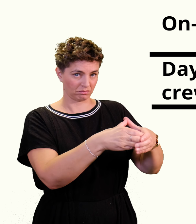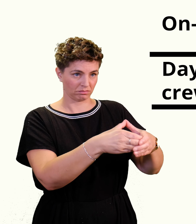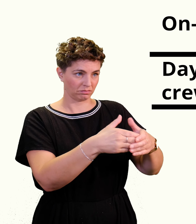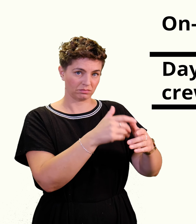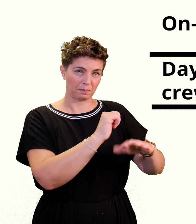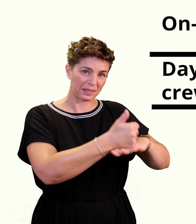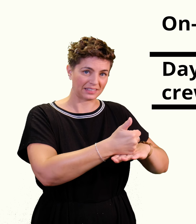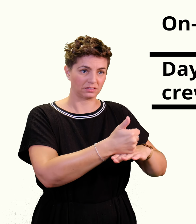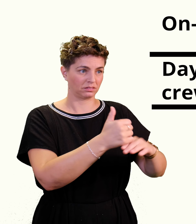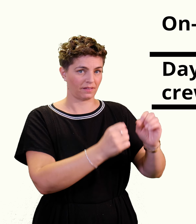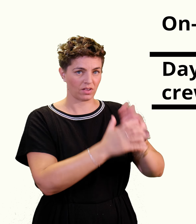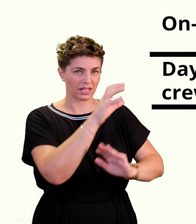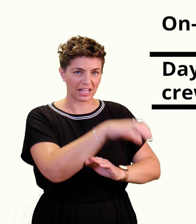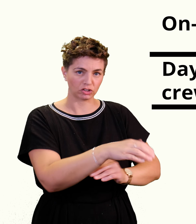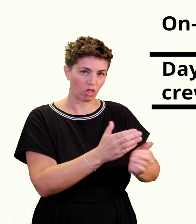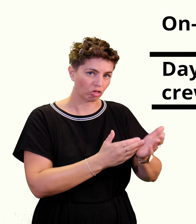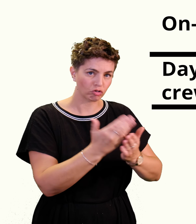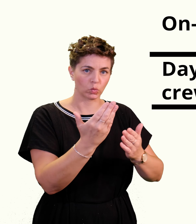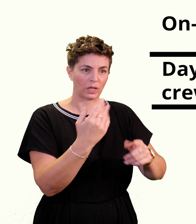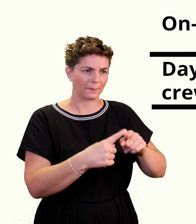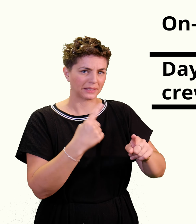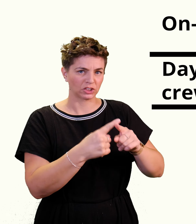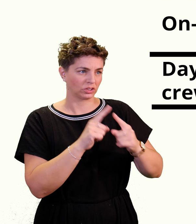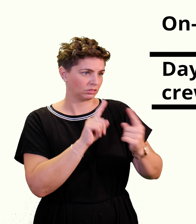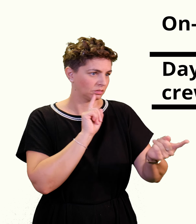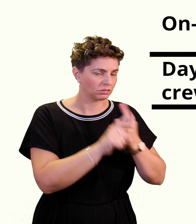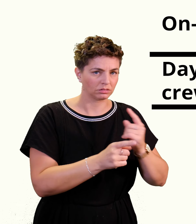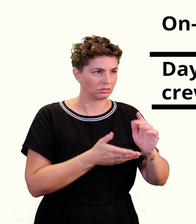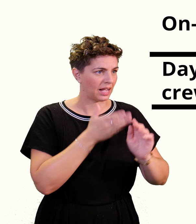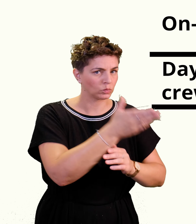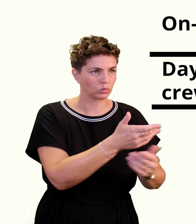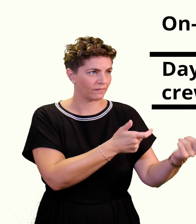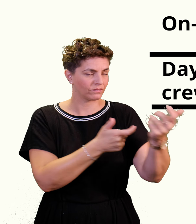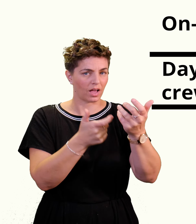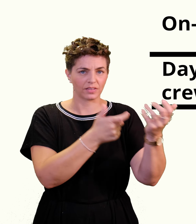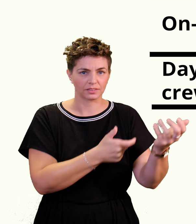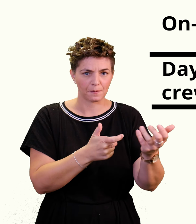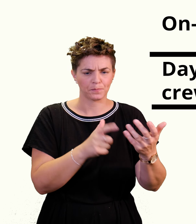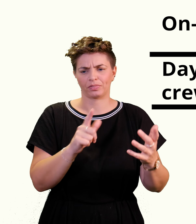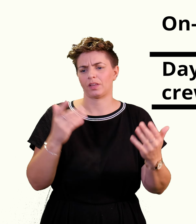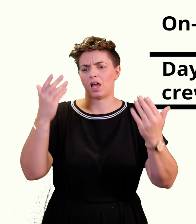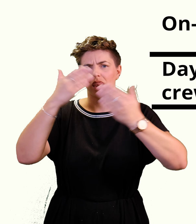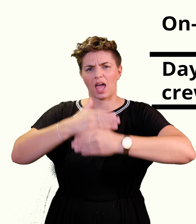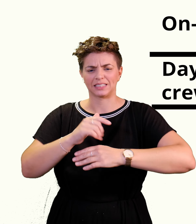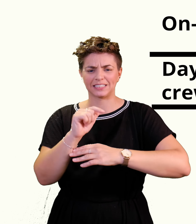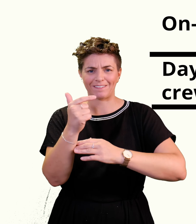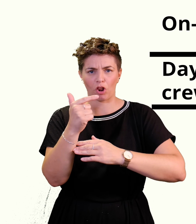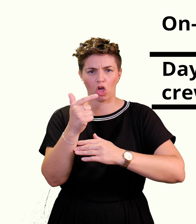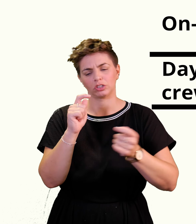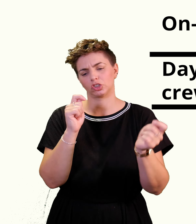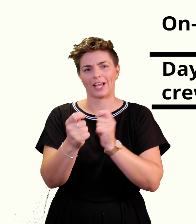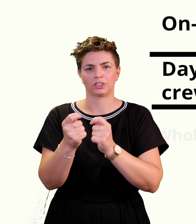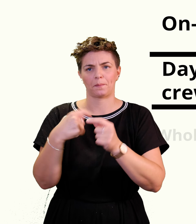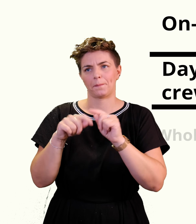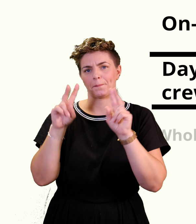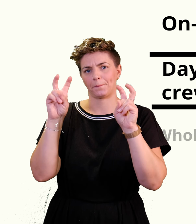that is crewed all the time. Somebody is immediately available on station. And then it just changes to on-call at seven o'clock at night.